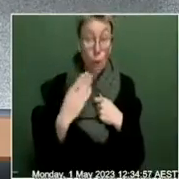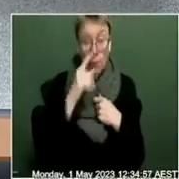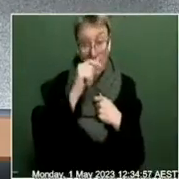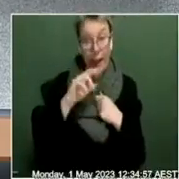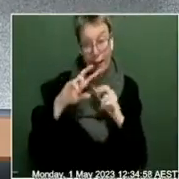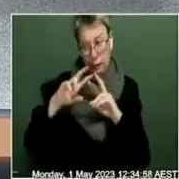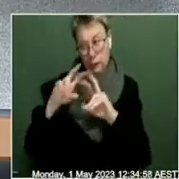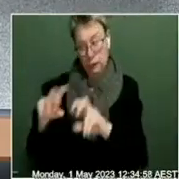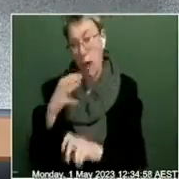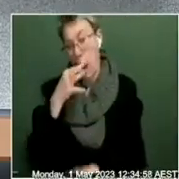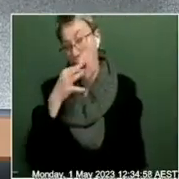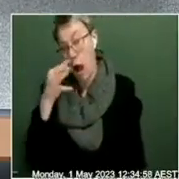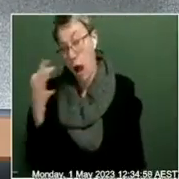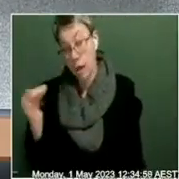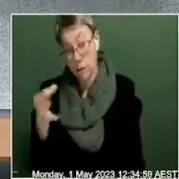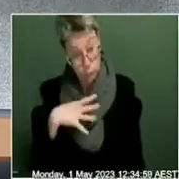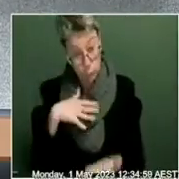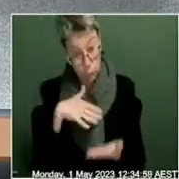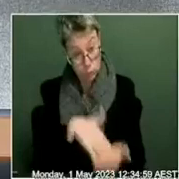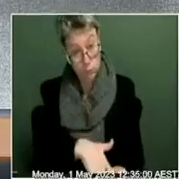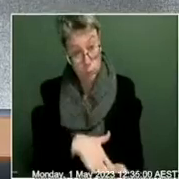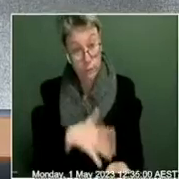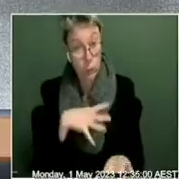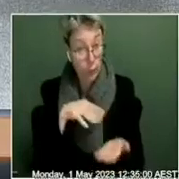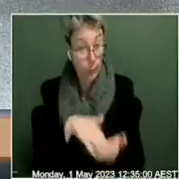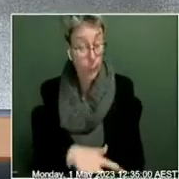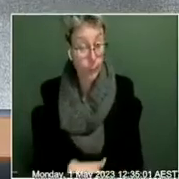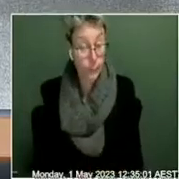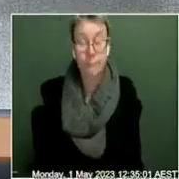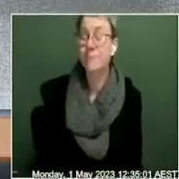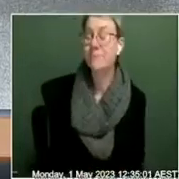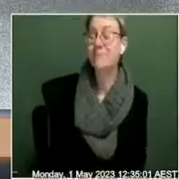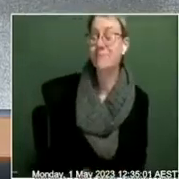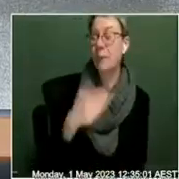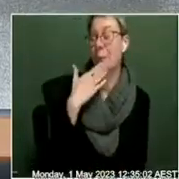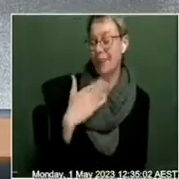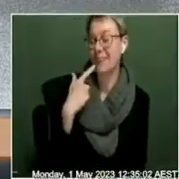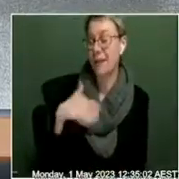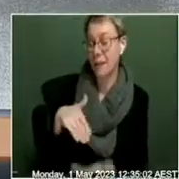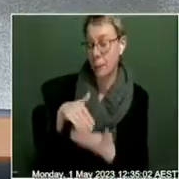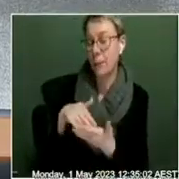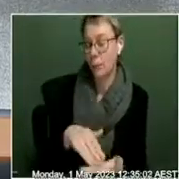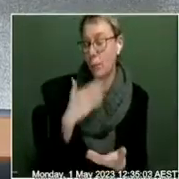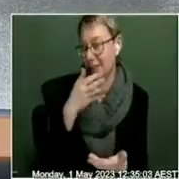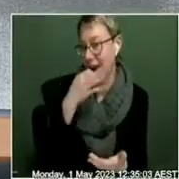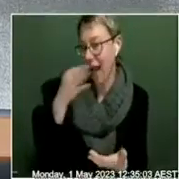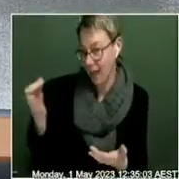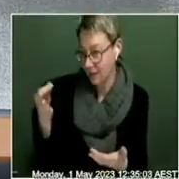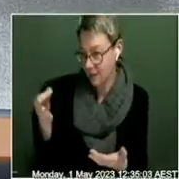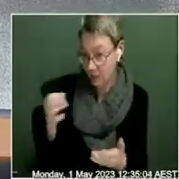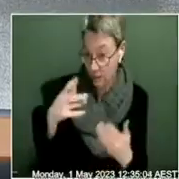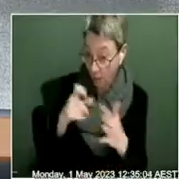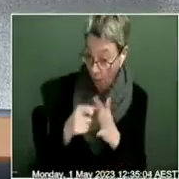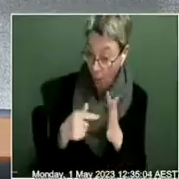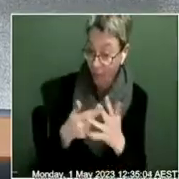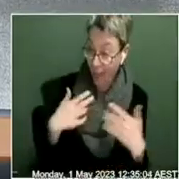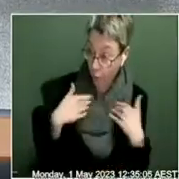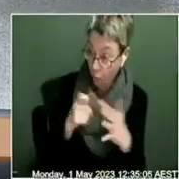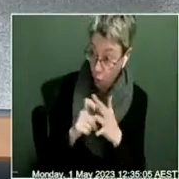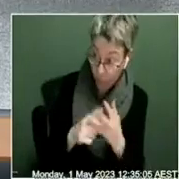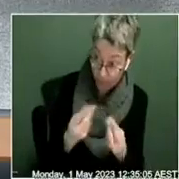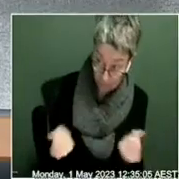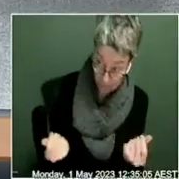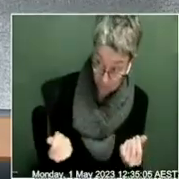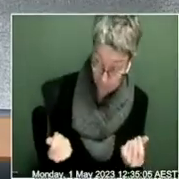then finally, the last recommendation that I think touches upon anything to do with the Department of Health